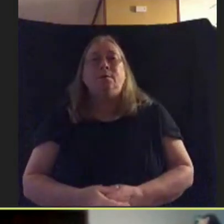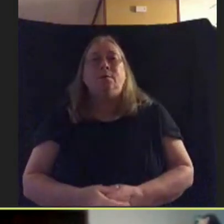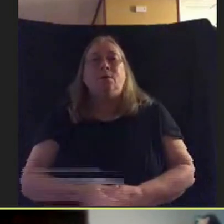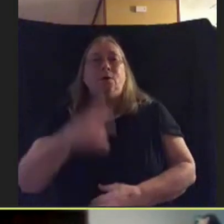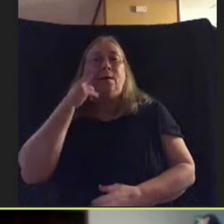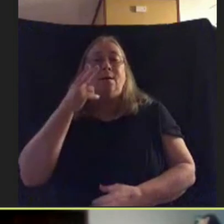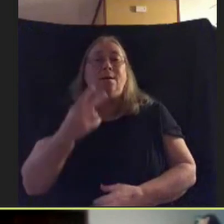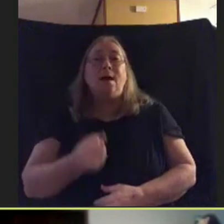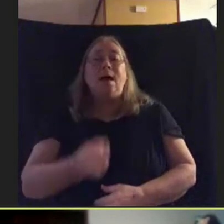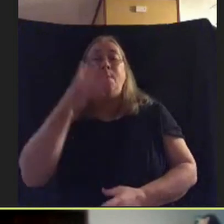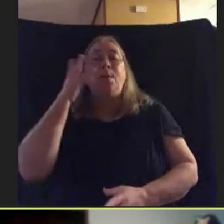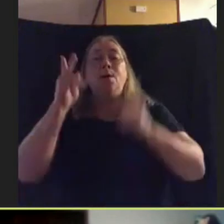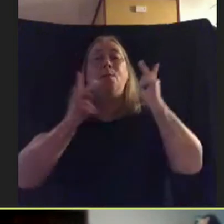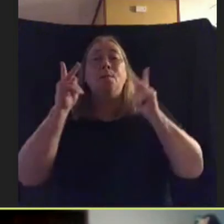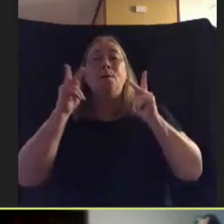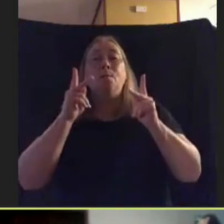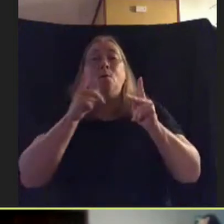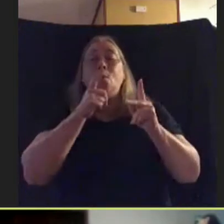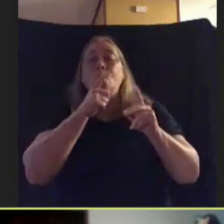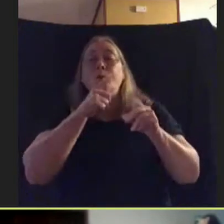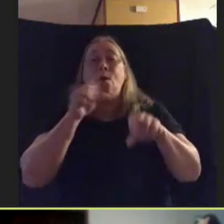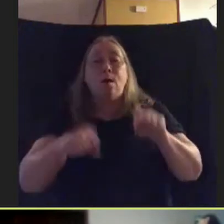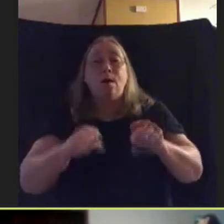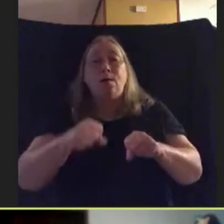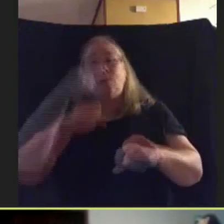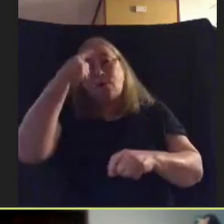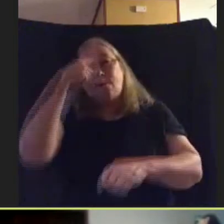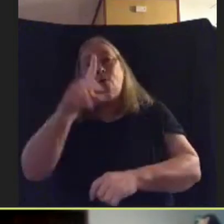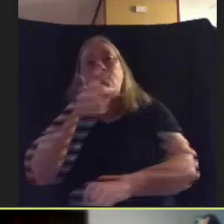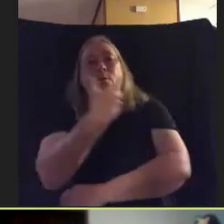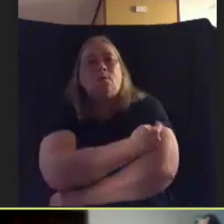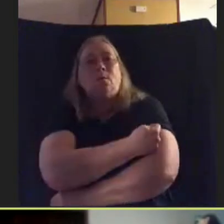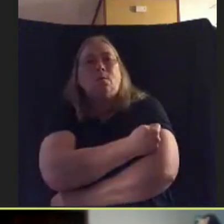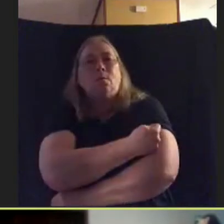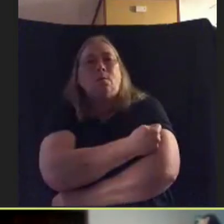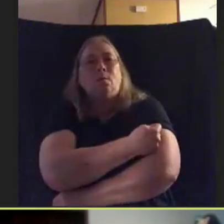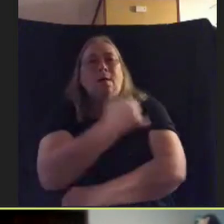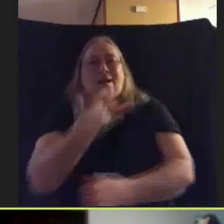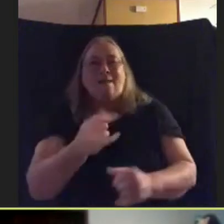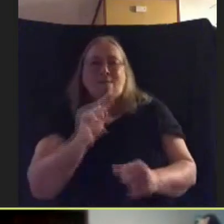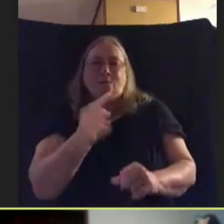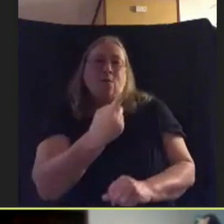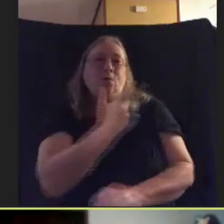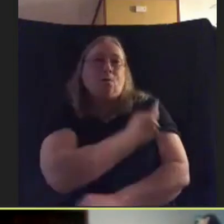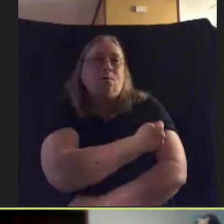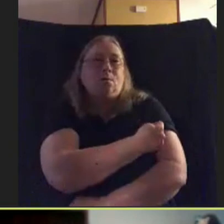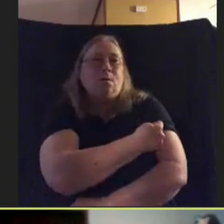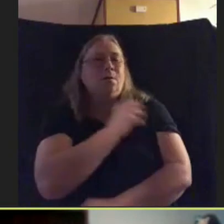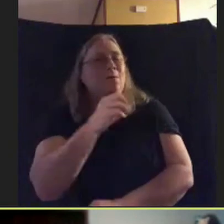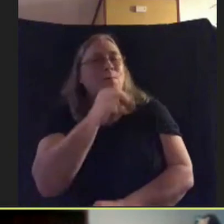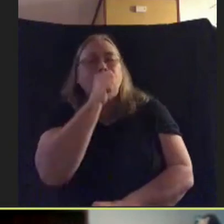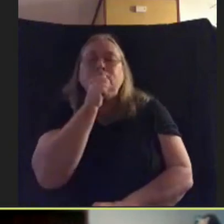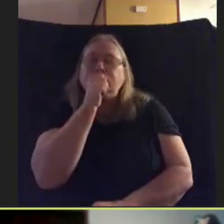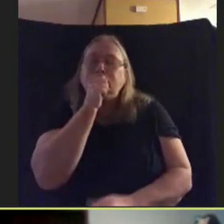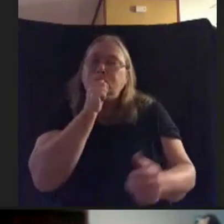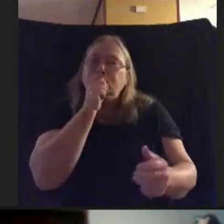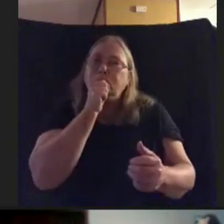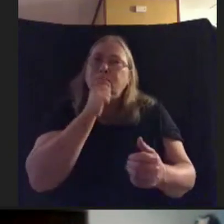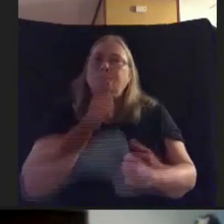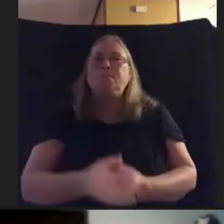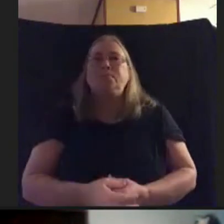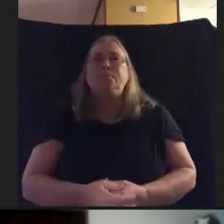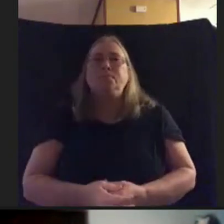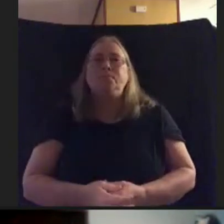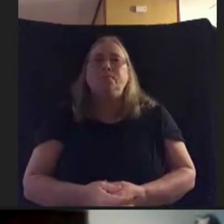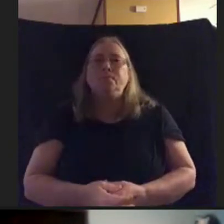that are eligible for a vaccine just in this first round. So hang in there with that. Yeah, I think